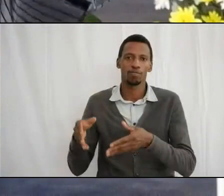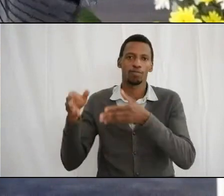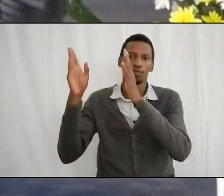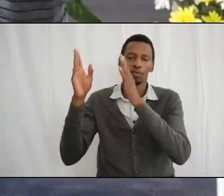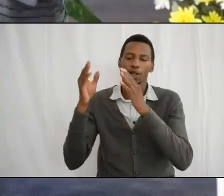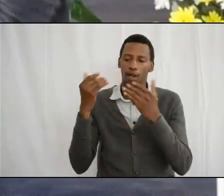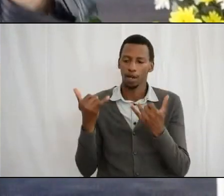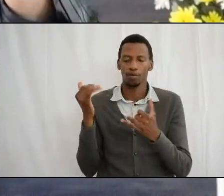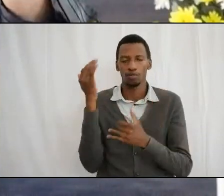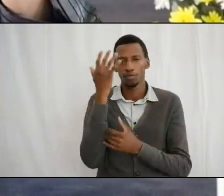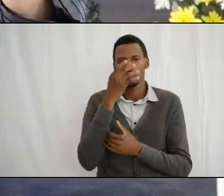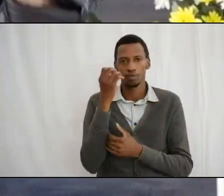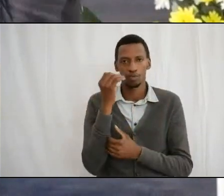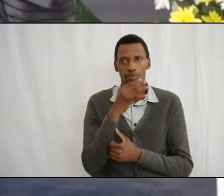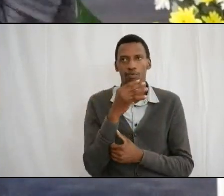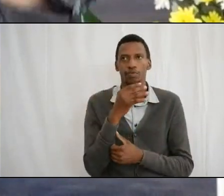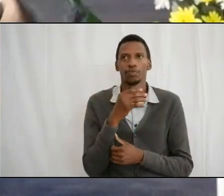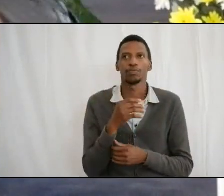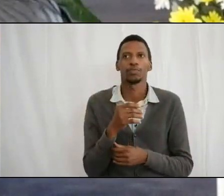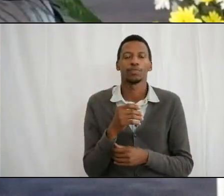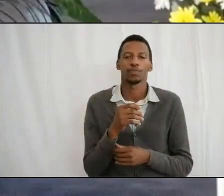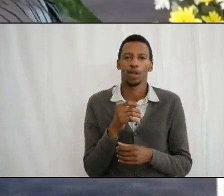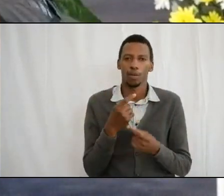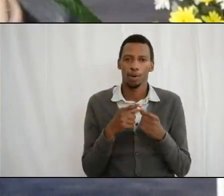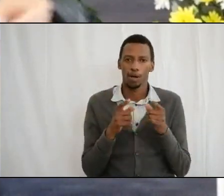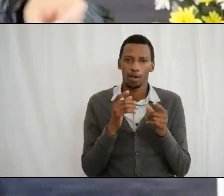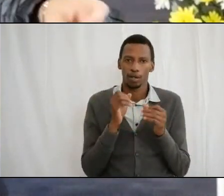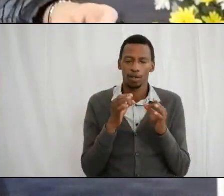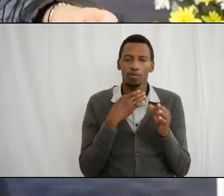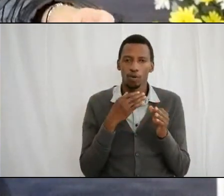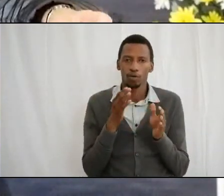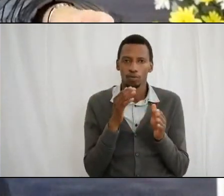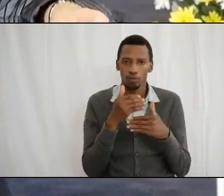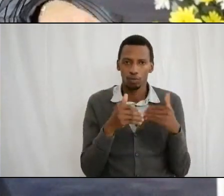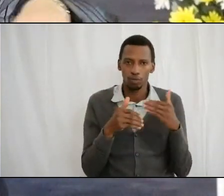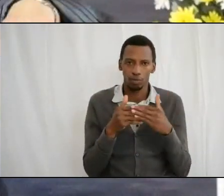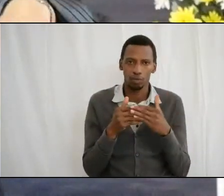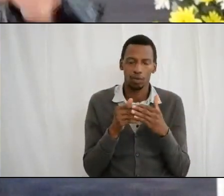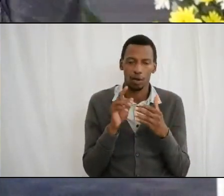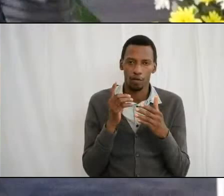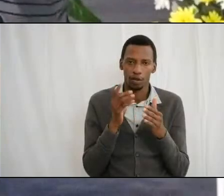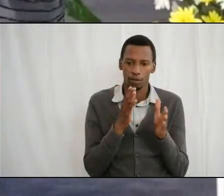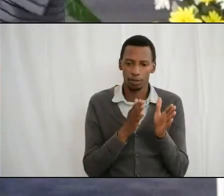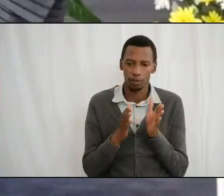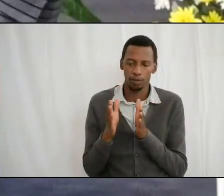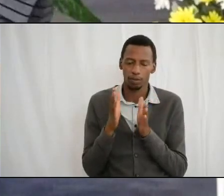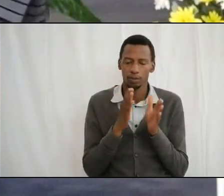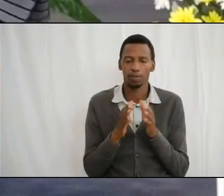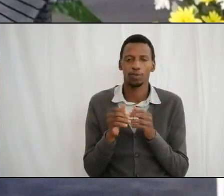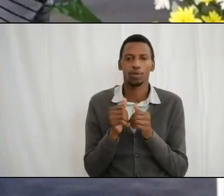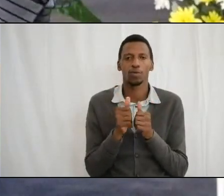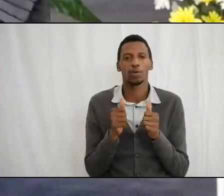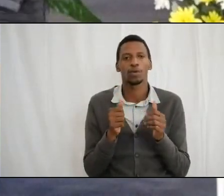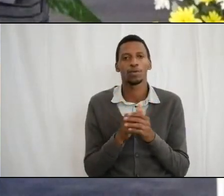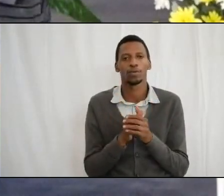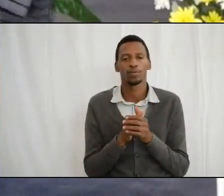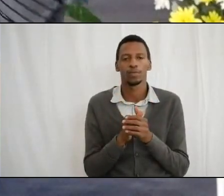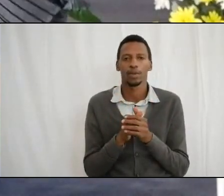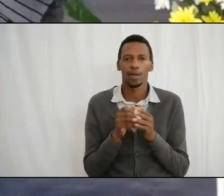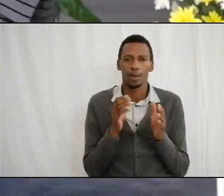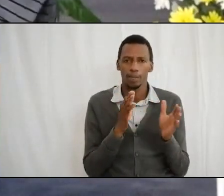build something, count the cost. Plan ahead. So ruthlessly